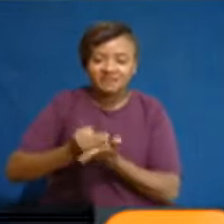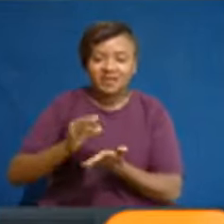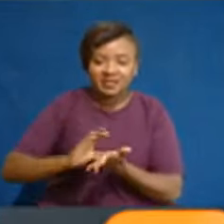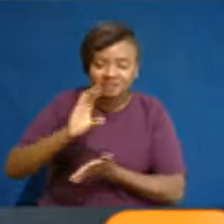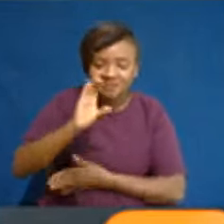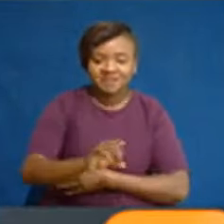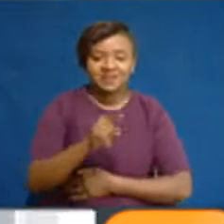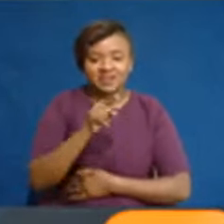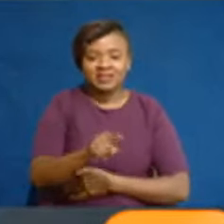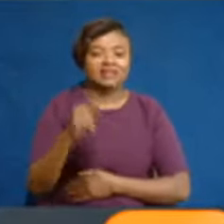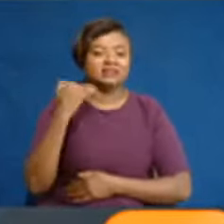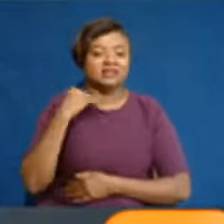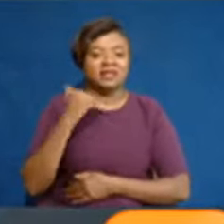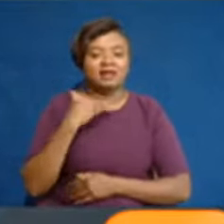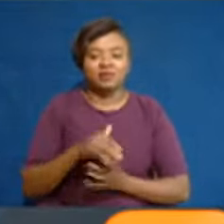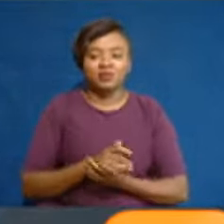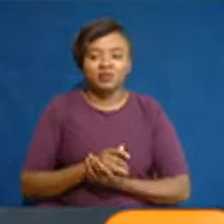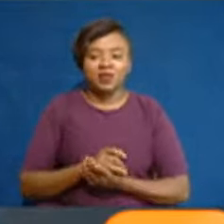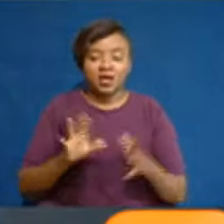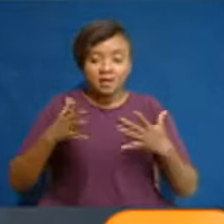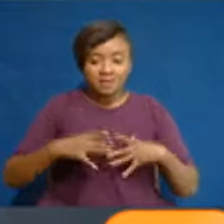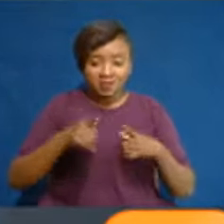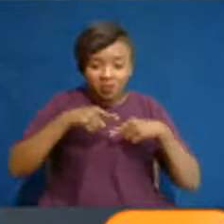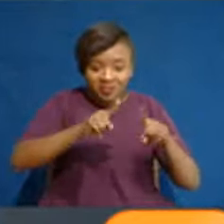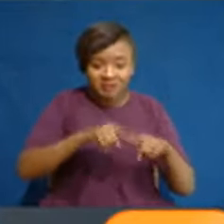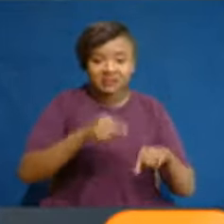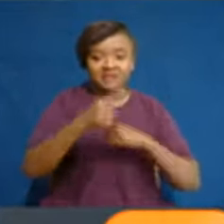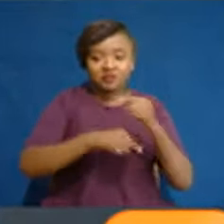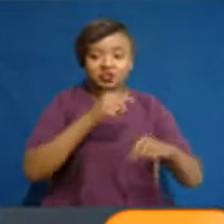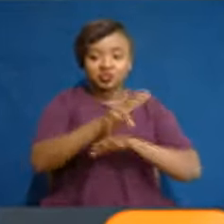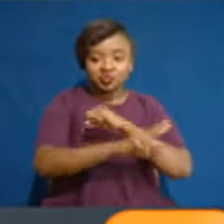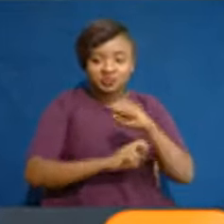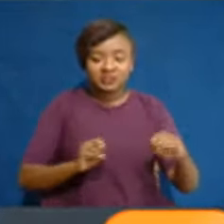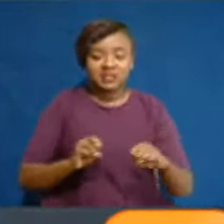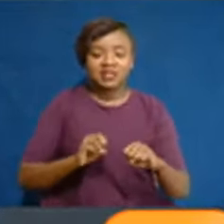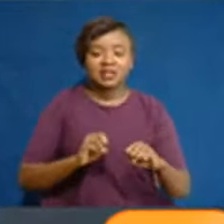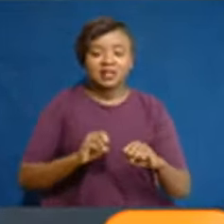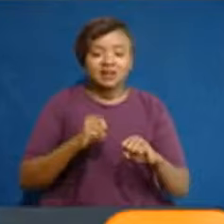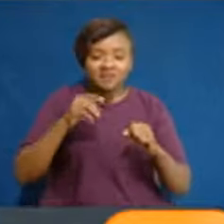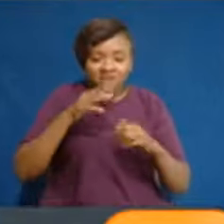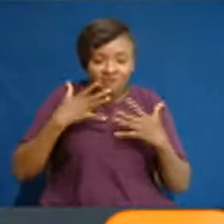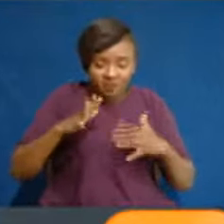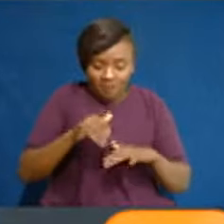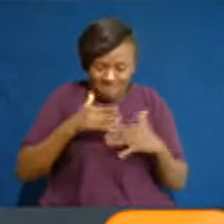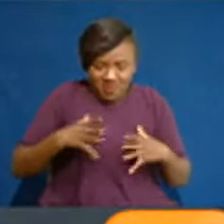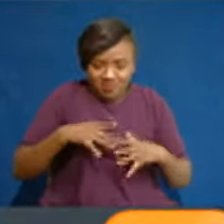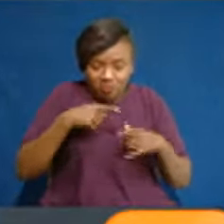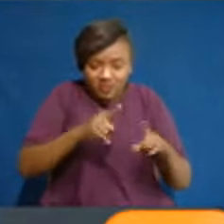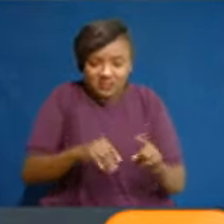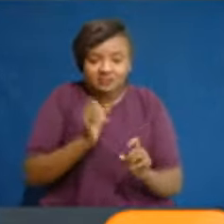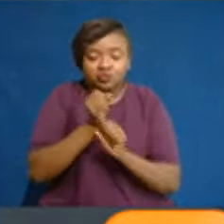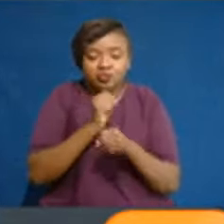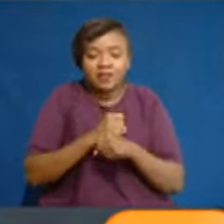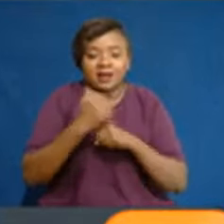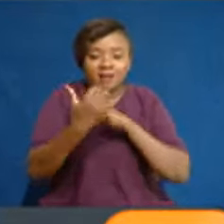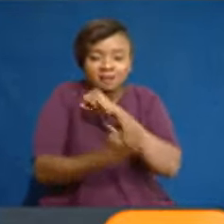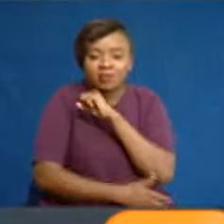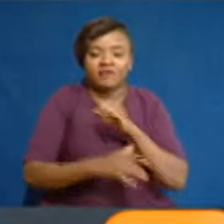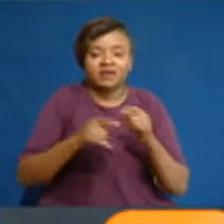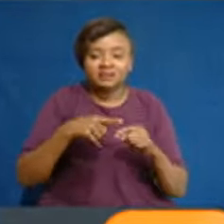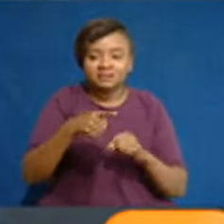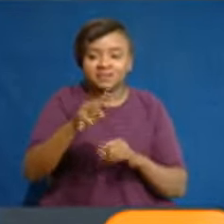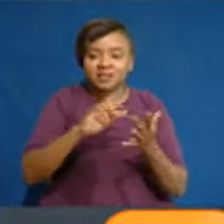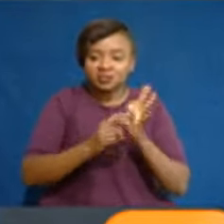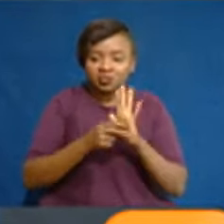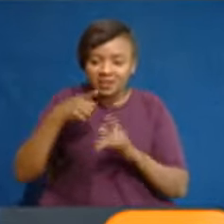that is perpetrating it. You know, it is the people that continue to loot people, to create poverty, to create structures of dependency. It is they that need to be accountable